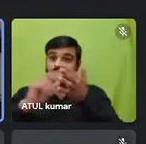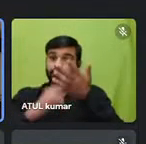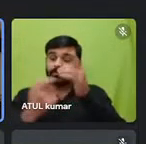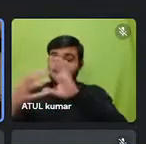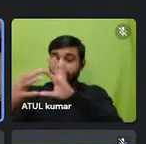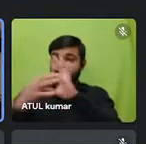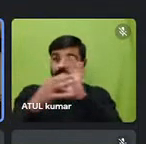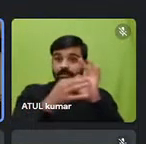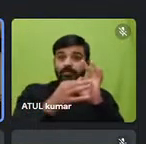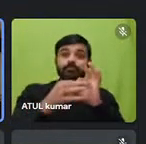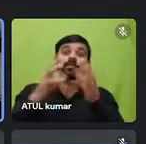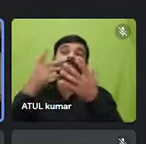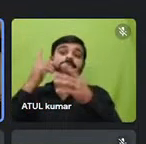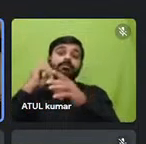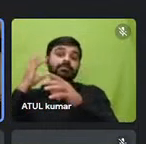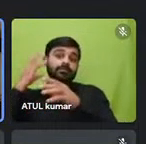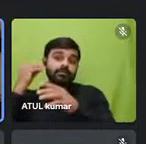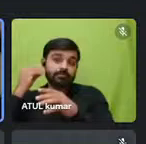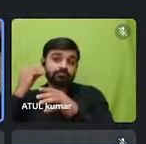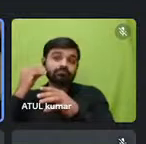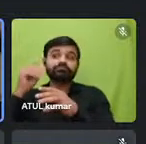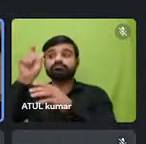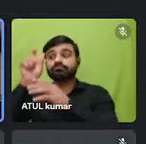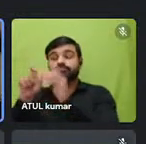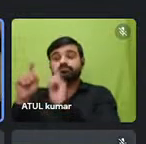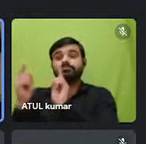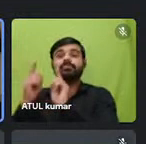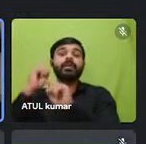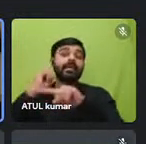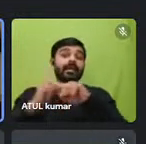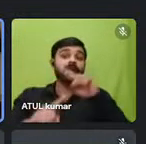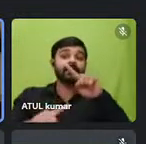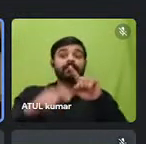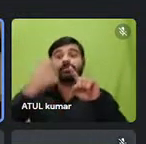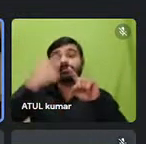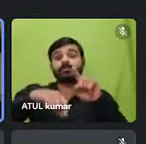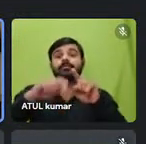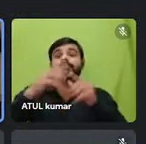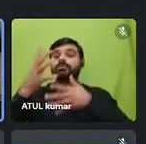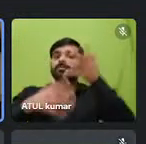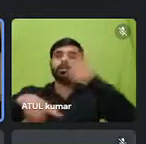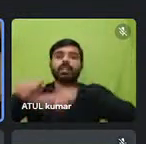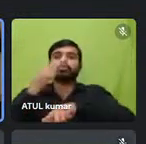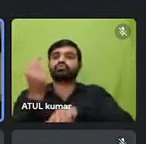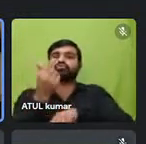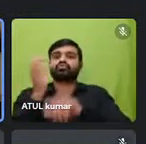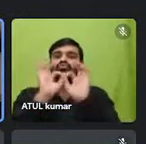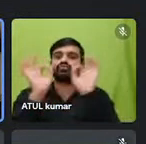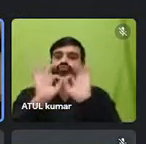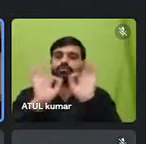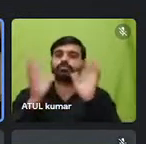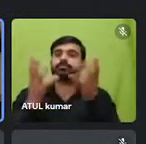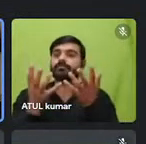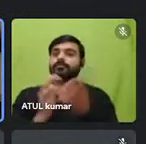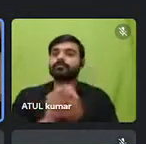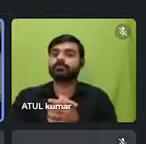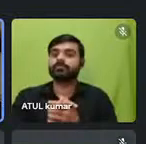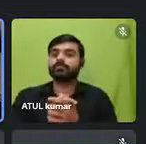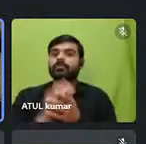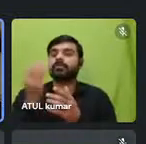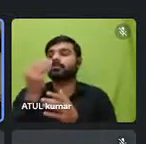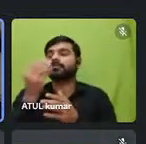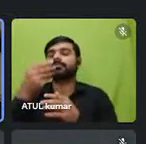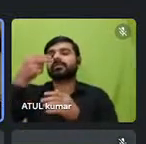hard of hearing individuals. No, hard of hearing individuals don't use sign language. And calling